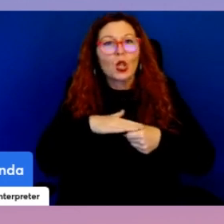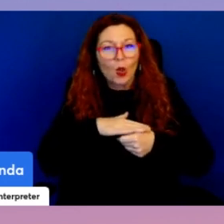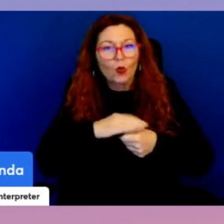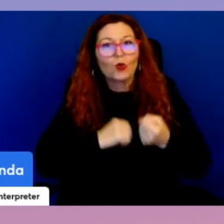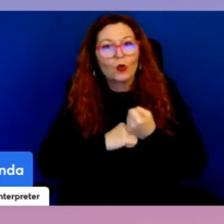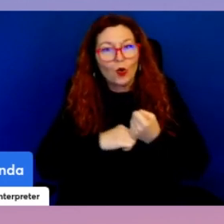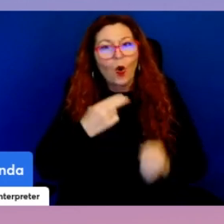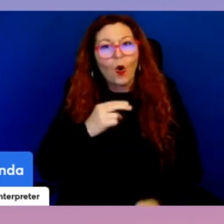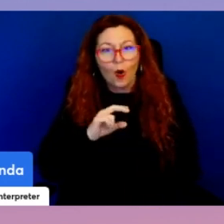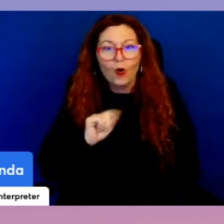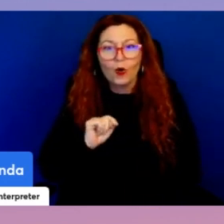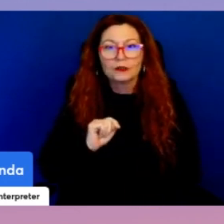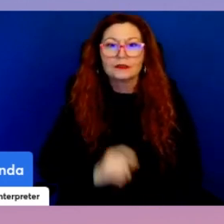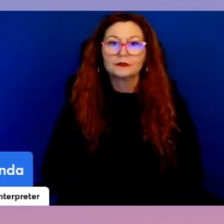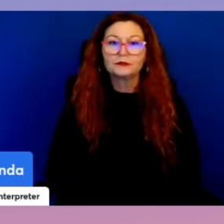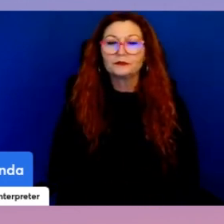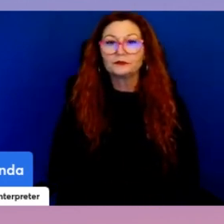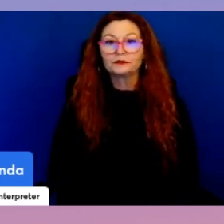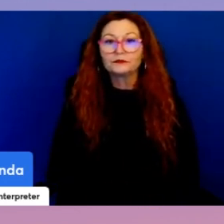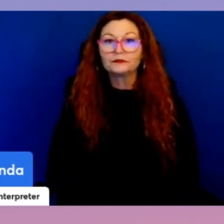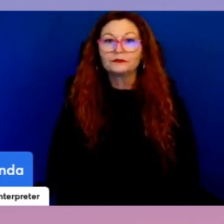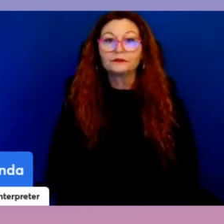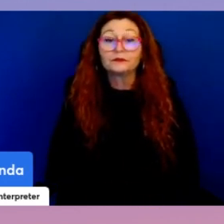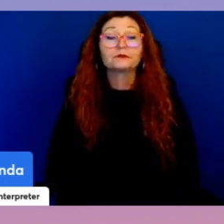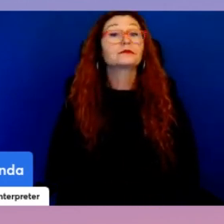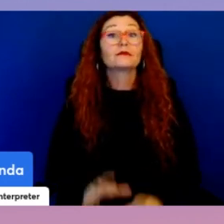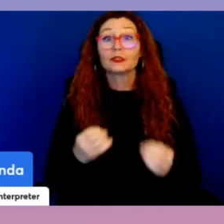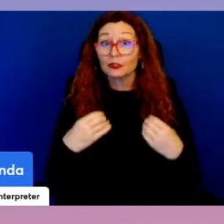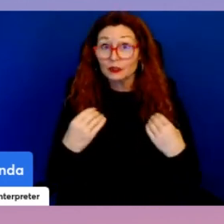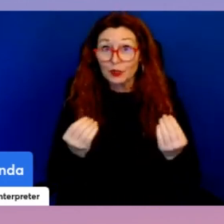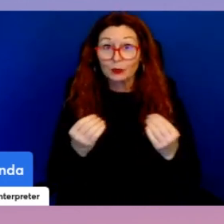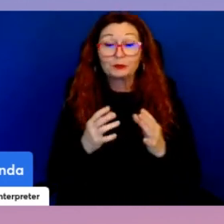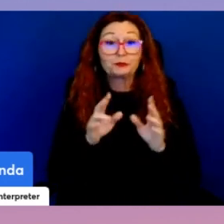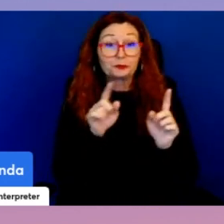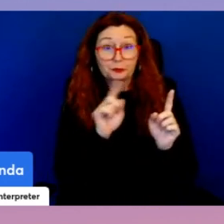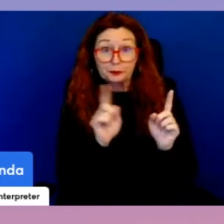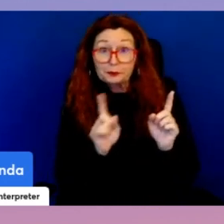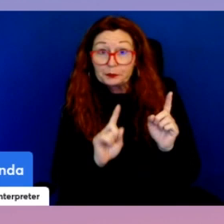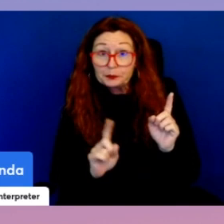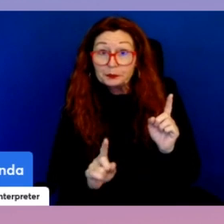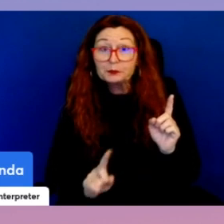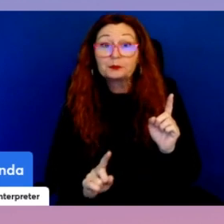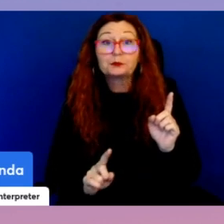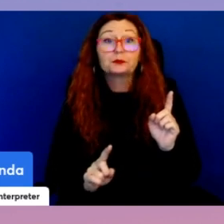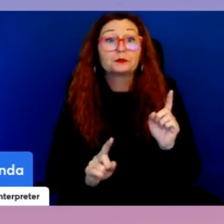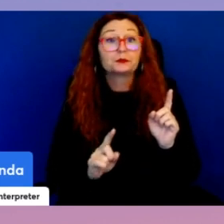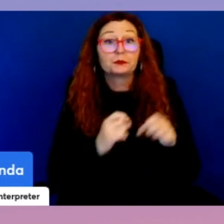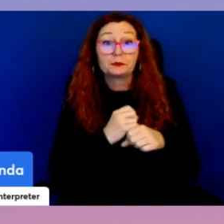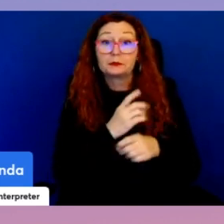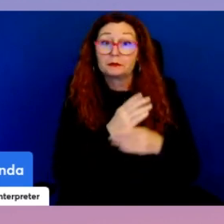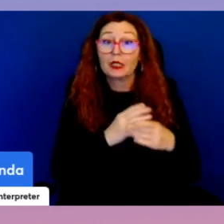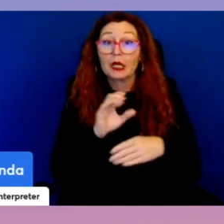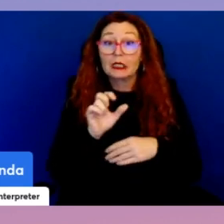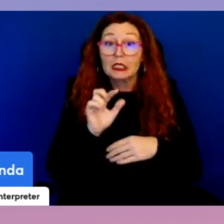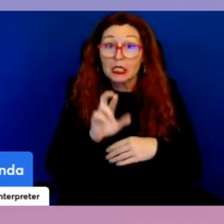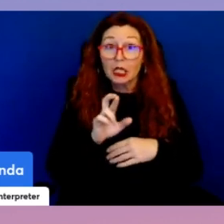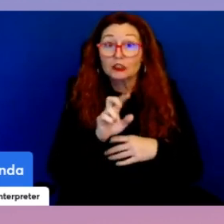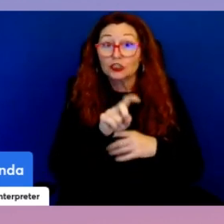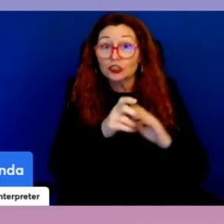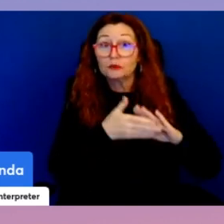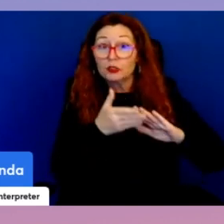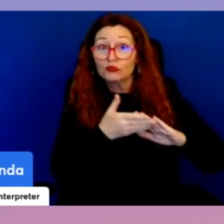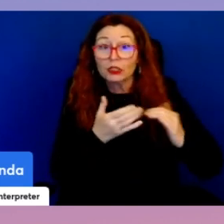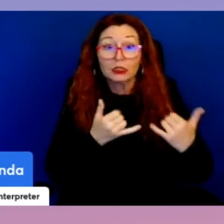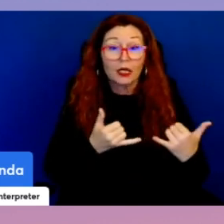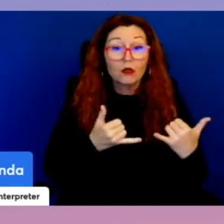your Visual Studio Code desktop. So while I was chatting here, our Minikube cluster should be running right